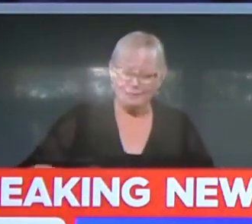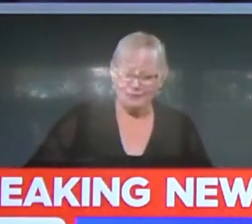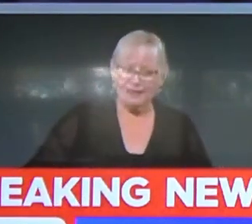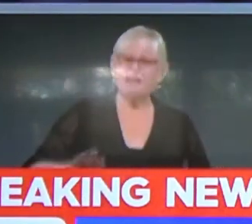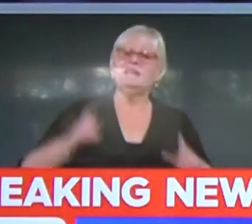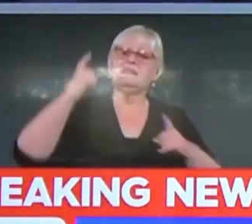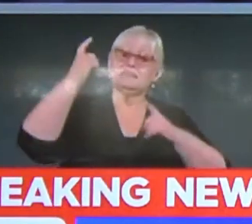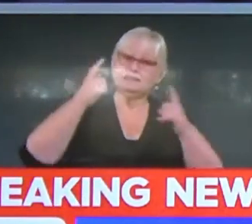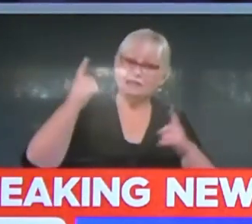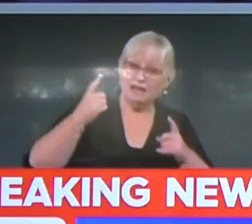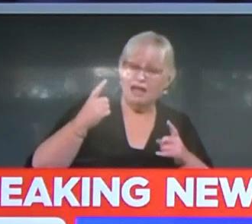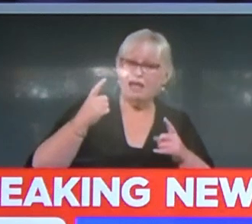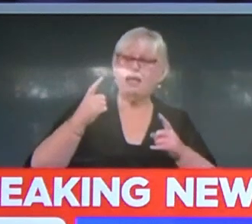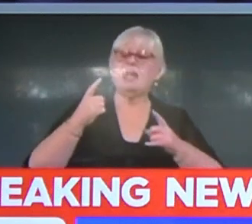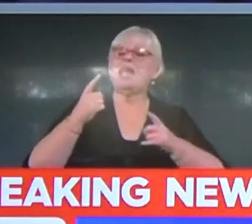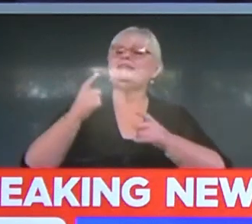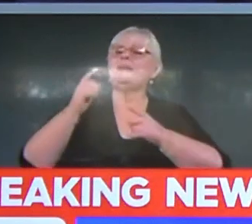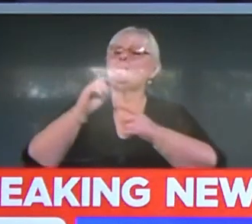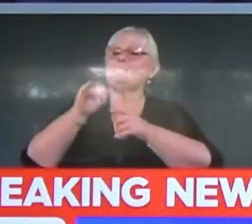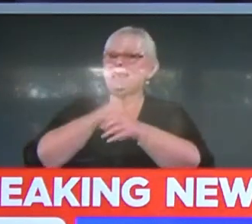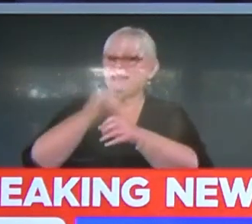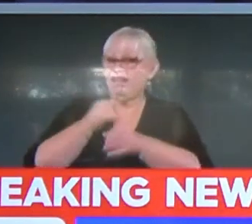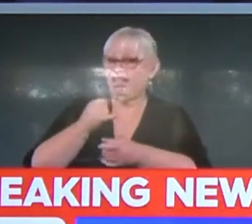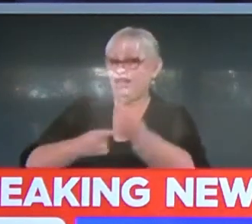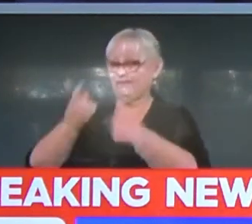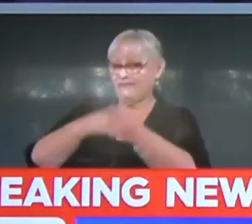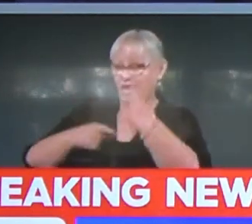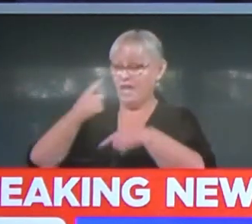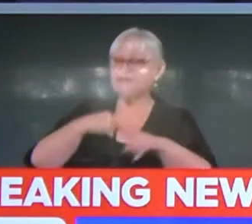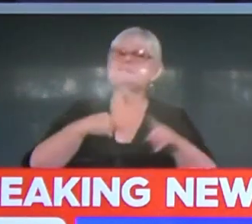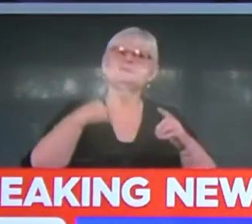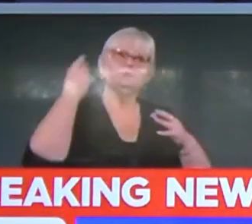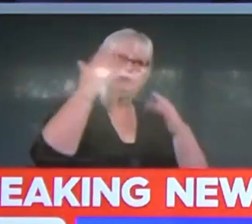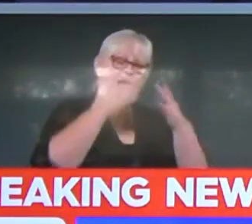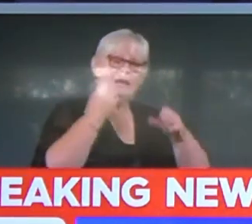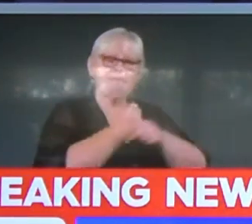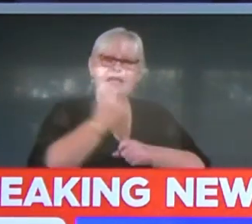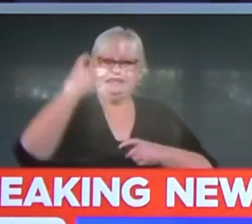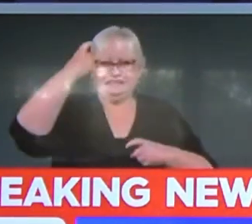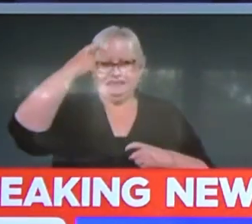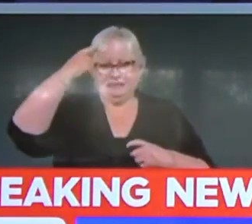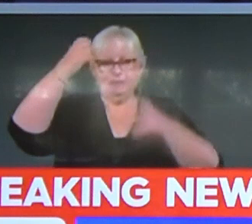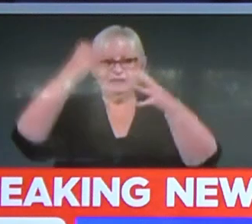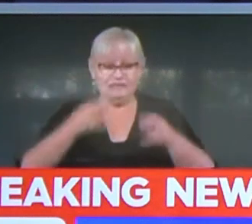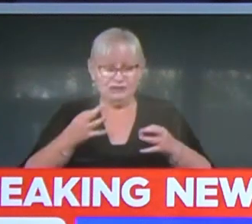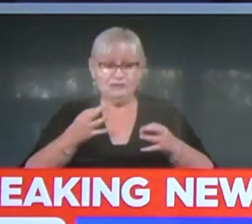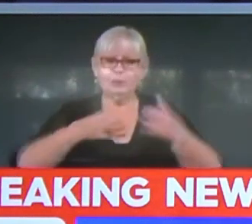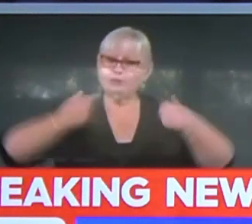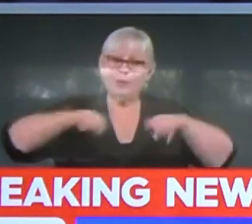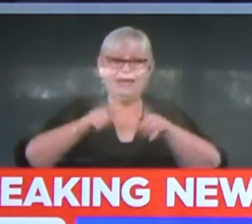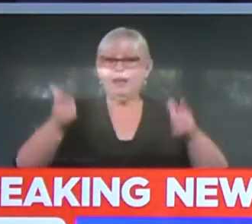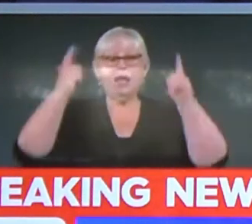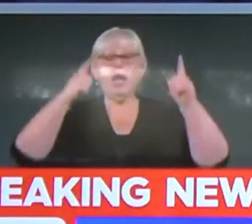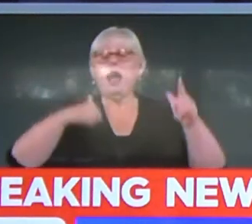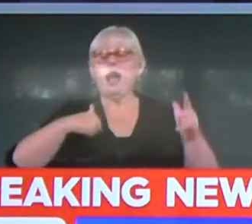the medical advice that is put to us and weigh those things up and make sensible decisions as leaders. I will not be